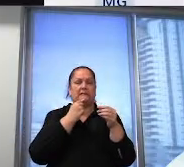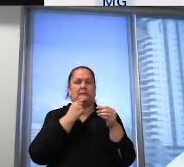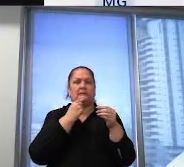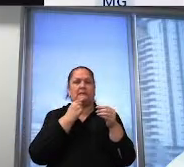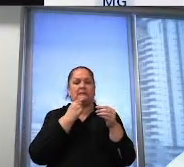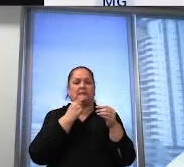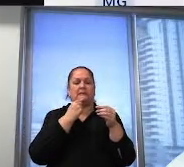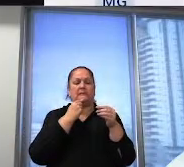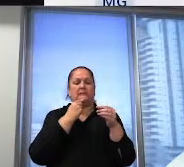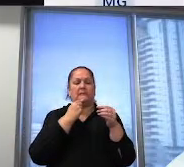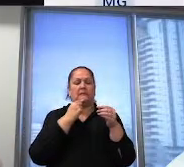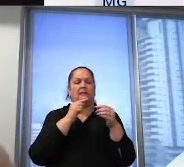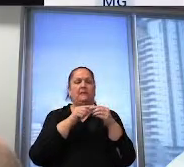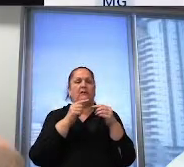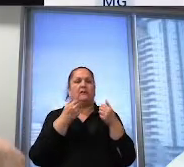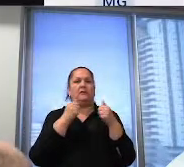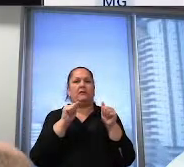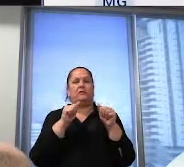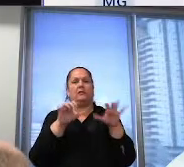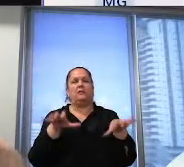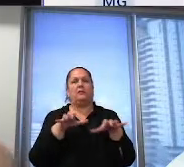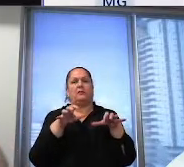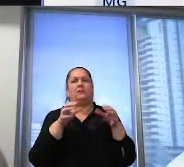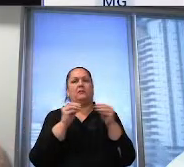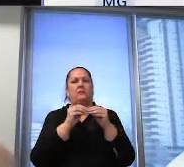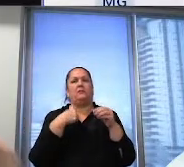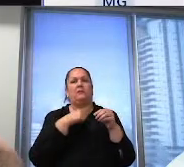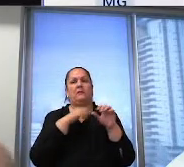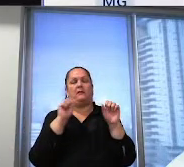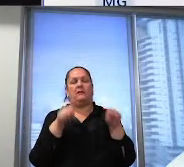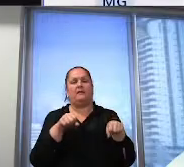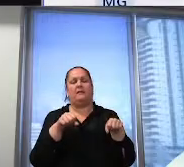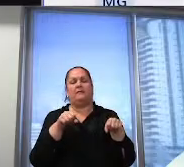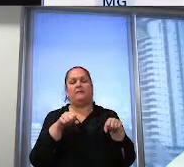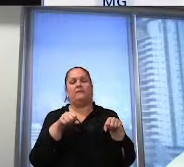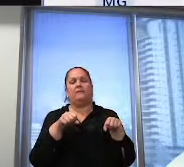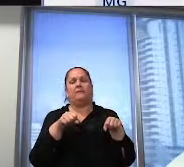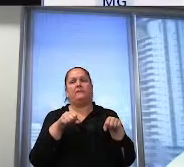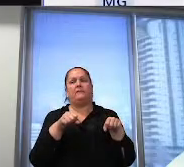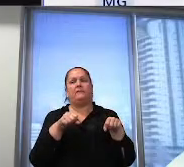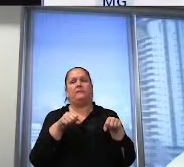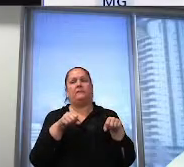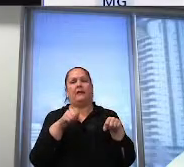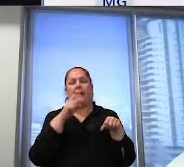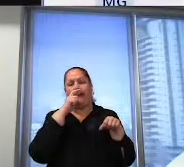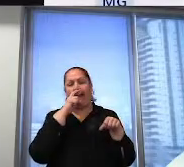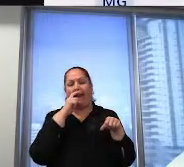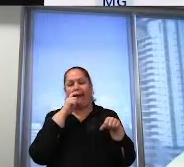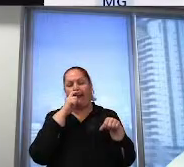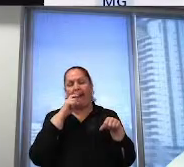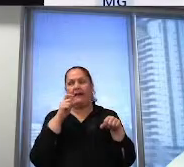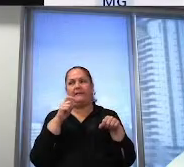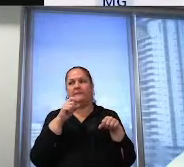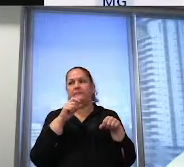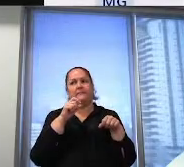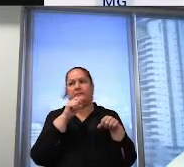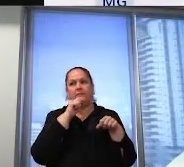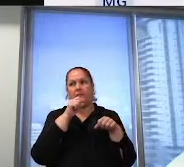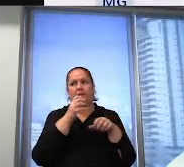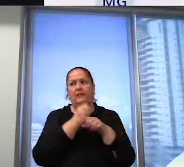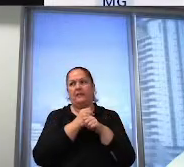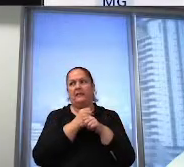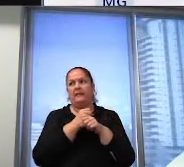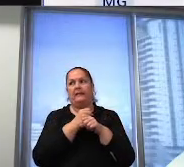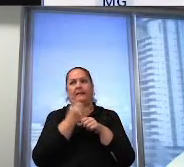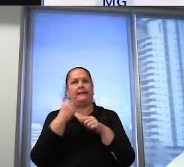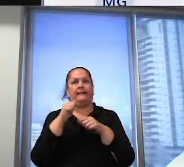critical. We'll get as much work done as we can is what we're trying to achieve there. We're not going to get, as